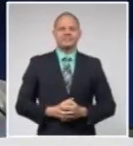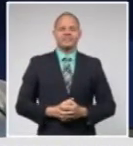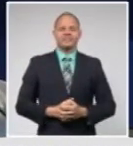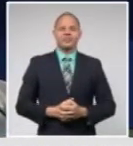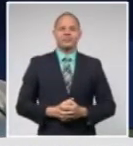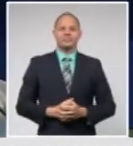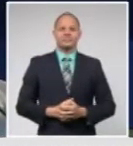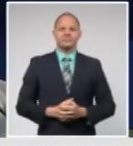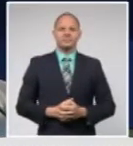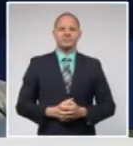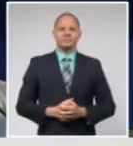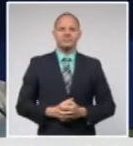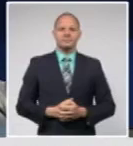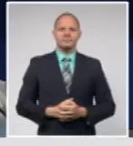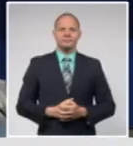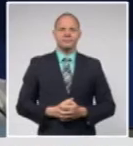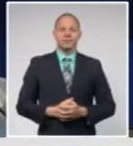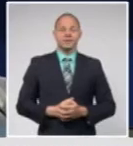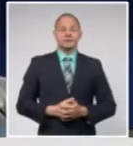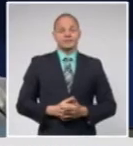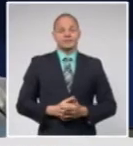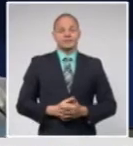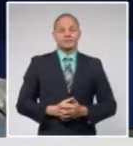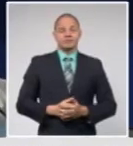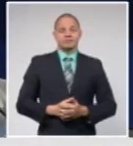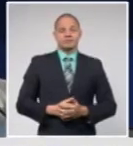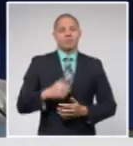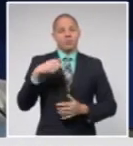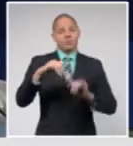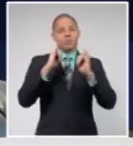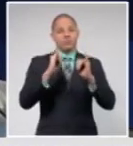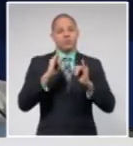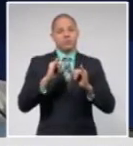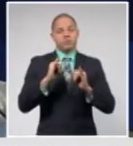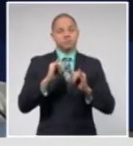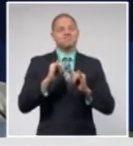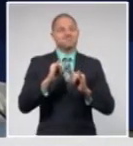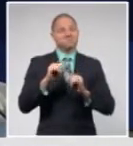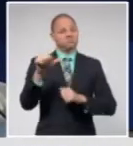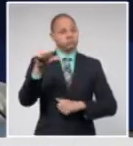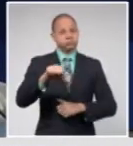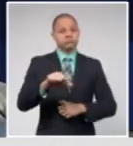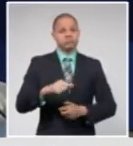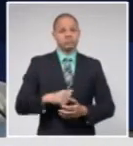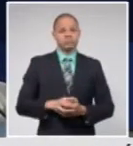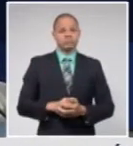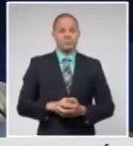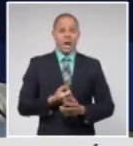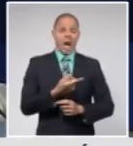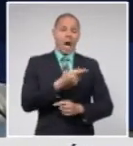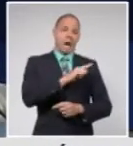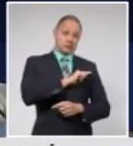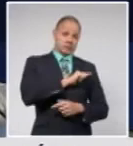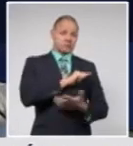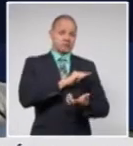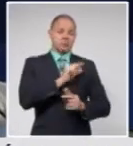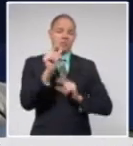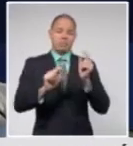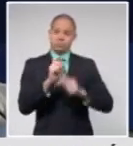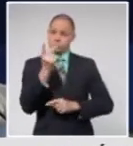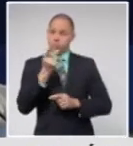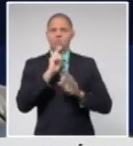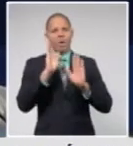patients. We extend our condolences to the family and friends. One is a 48-year-old